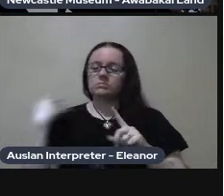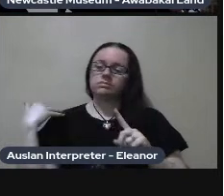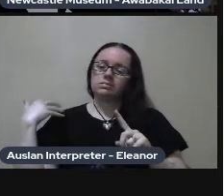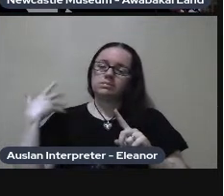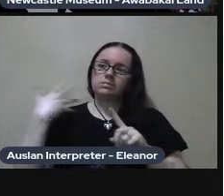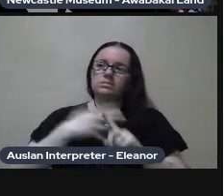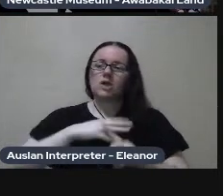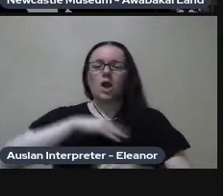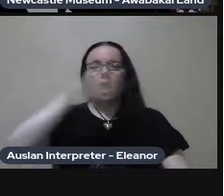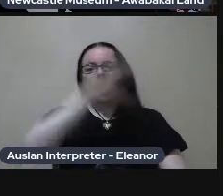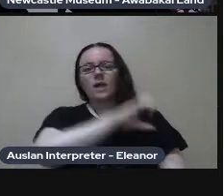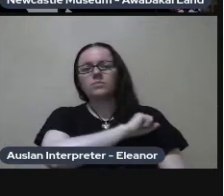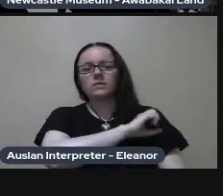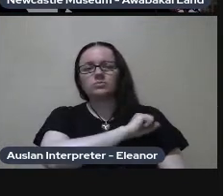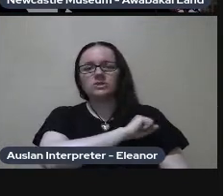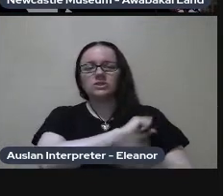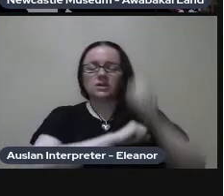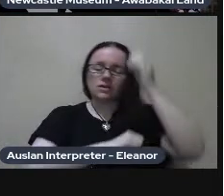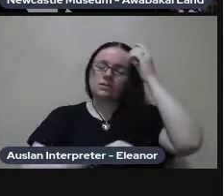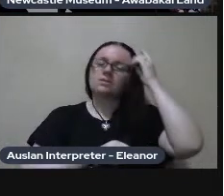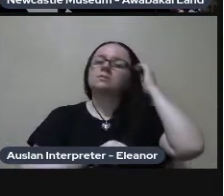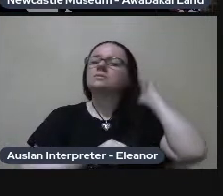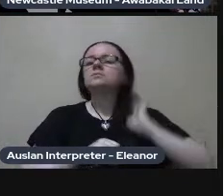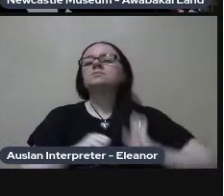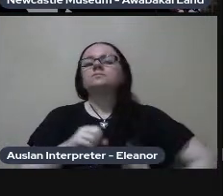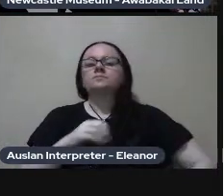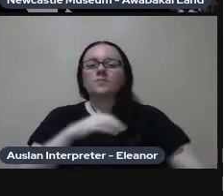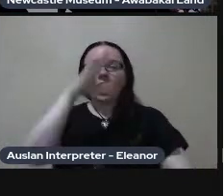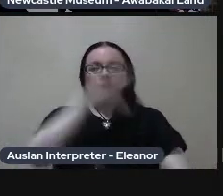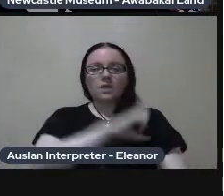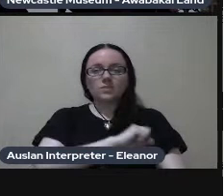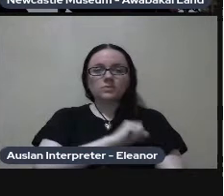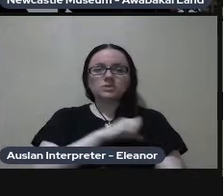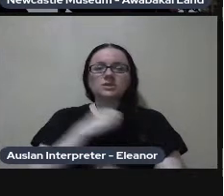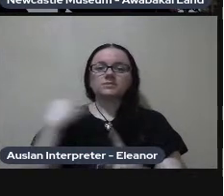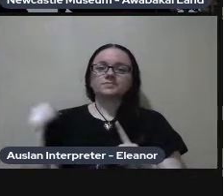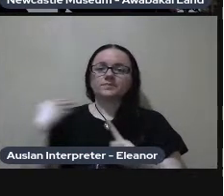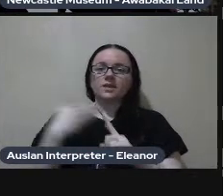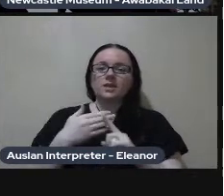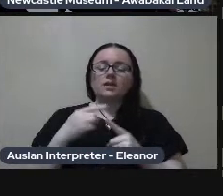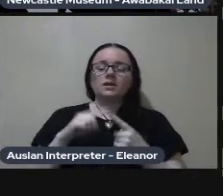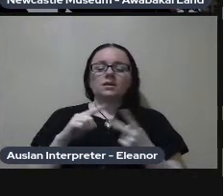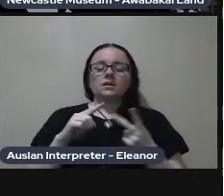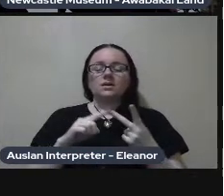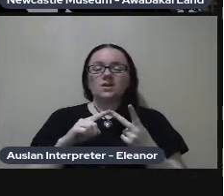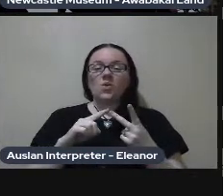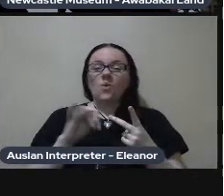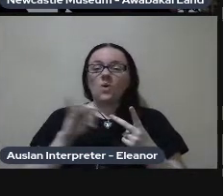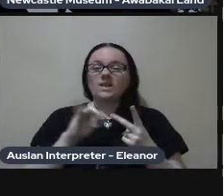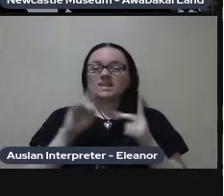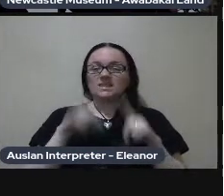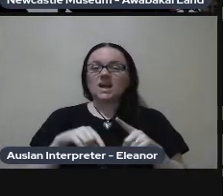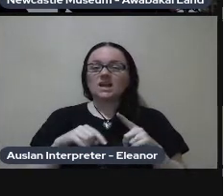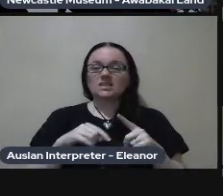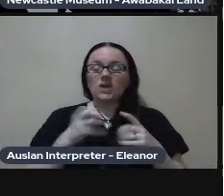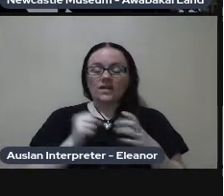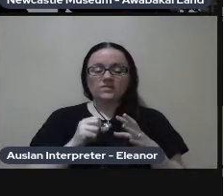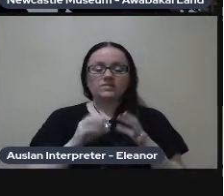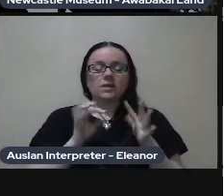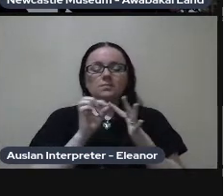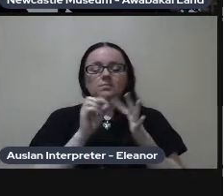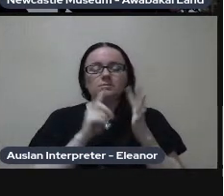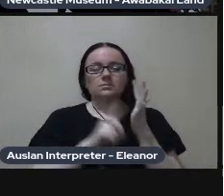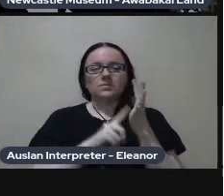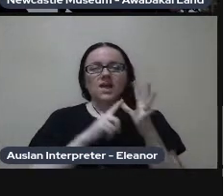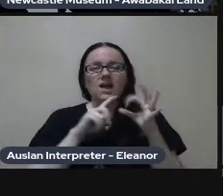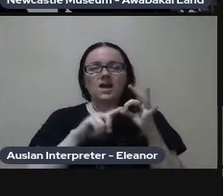when you start to get damage to those blood vessels, but also when you have those fatty plaques starting to form inside the blood vessels and you start to get